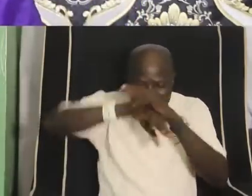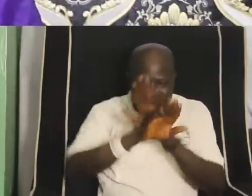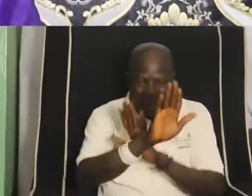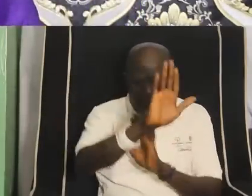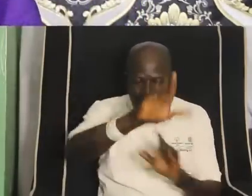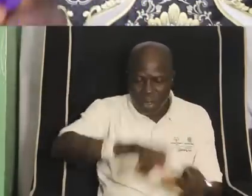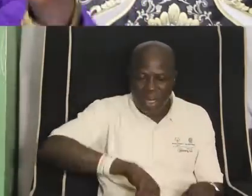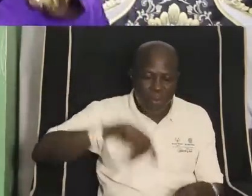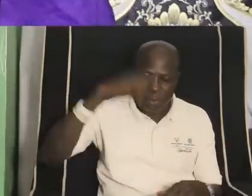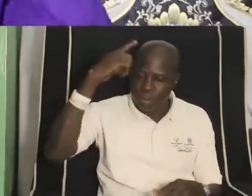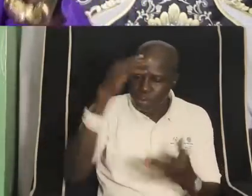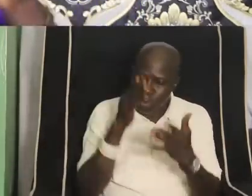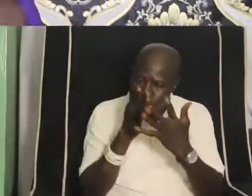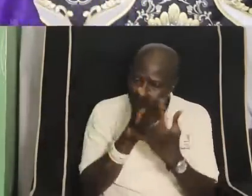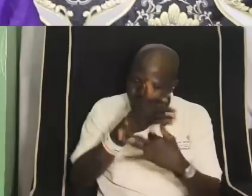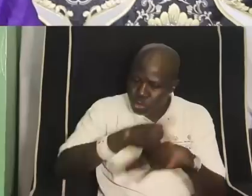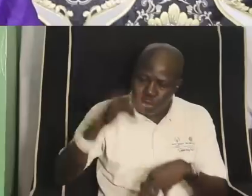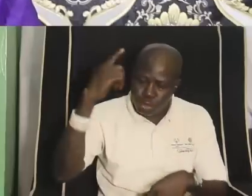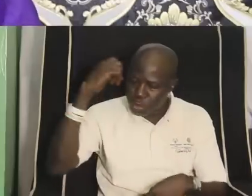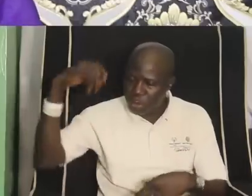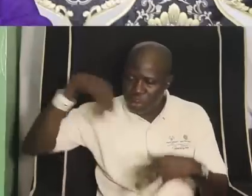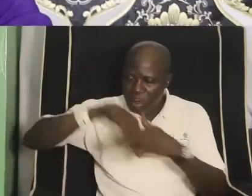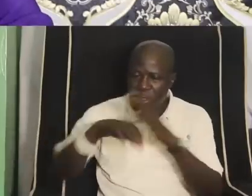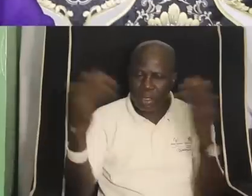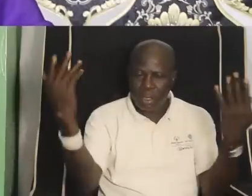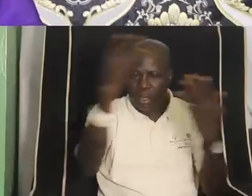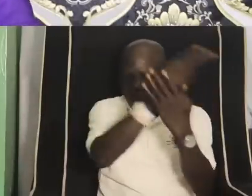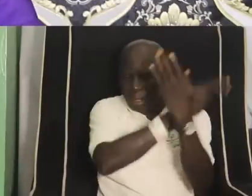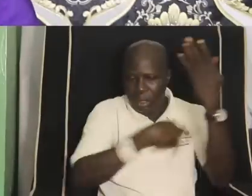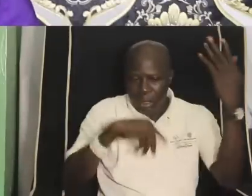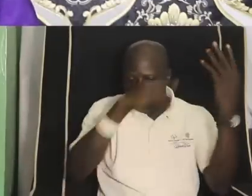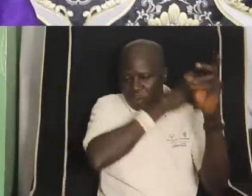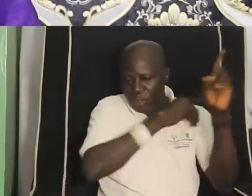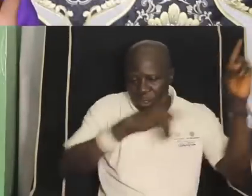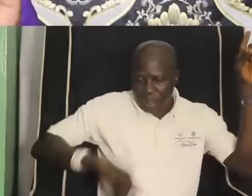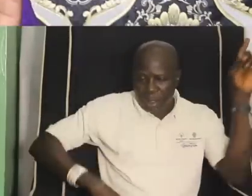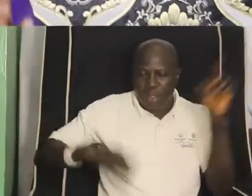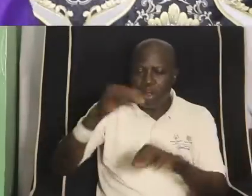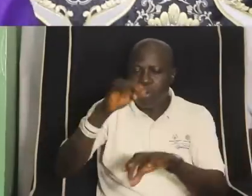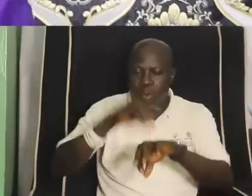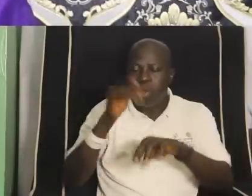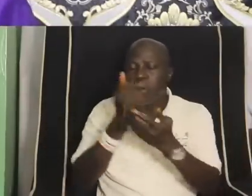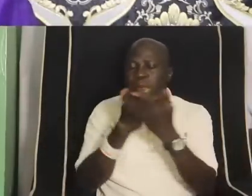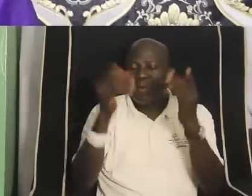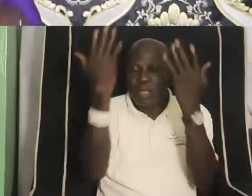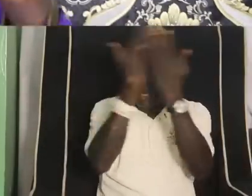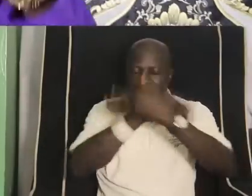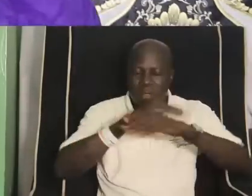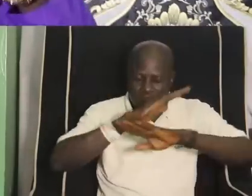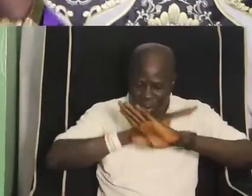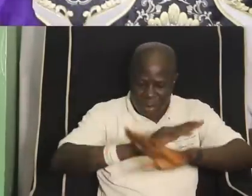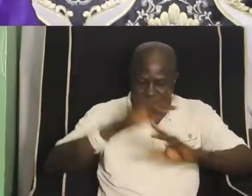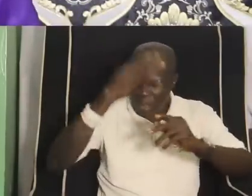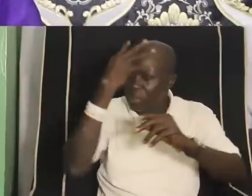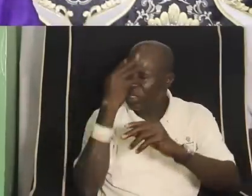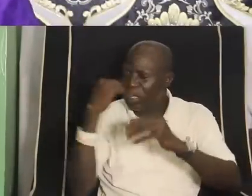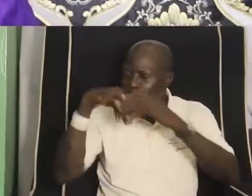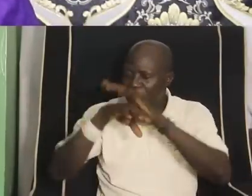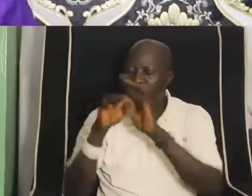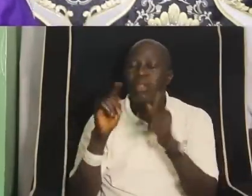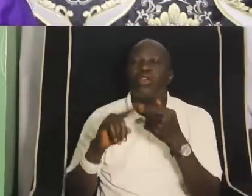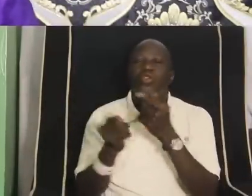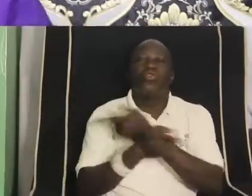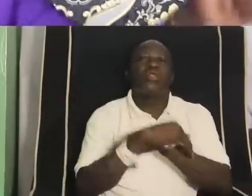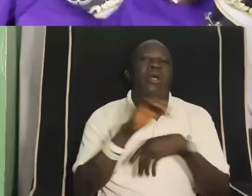that comes in the dream ase ijoba okoko the kingdom of darkness to da oruo that delay you latoju orun re from your sleep ni one ani